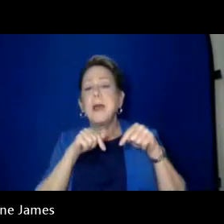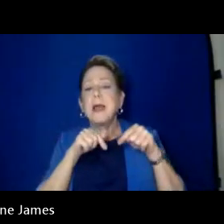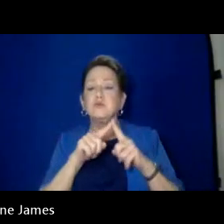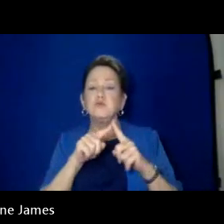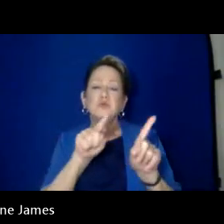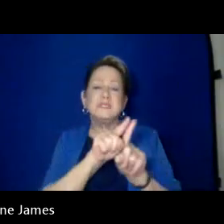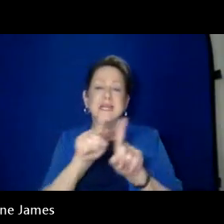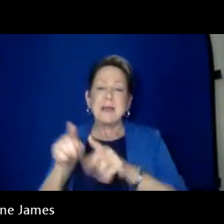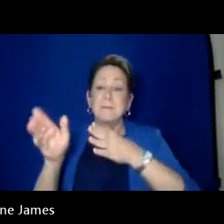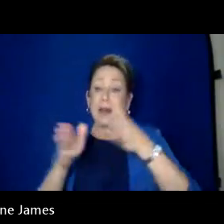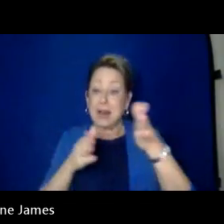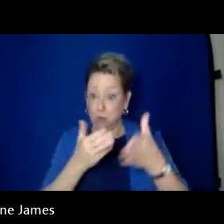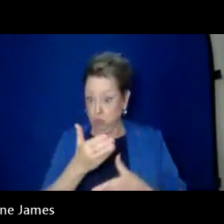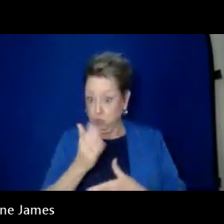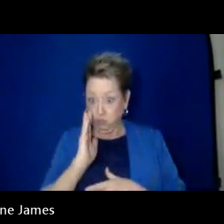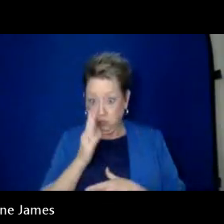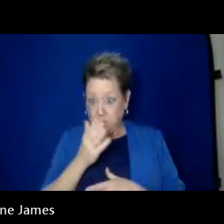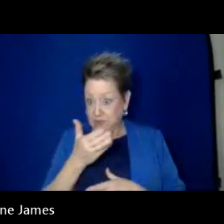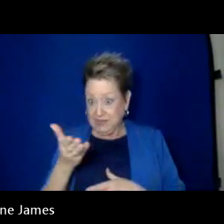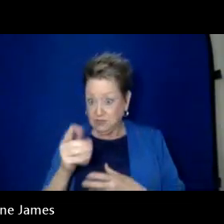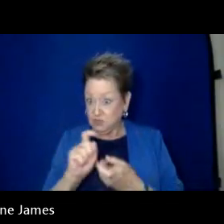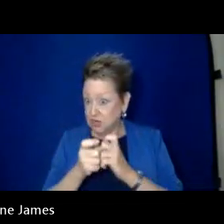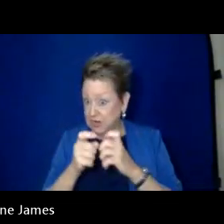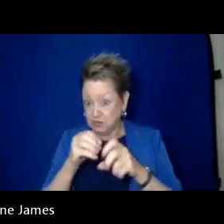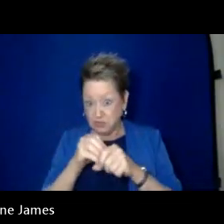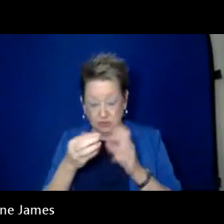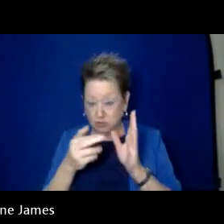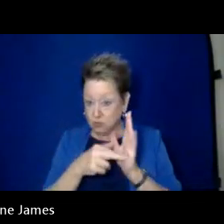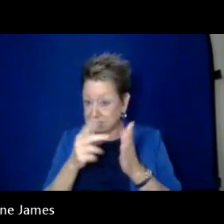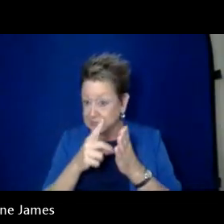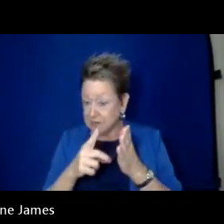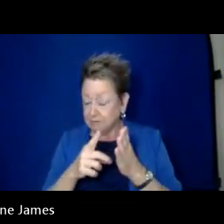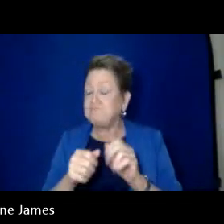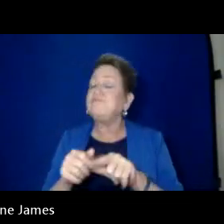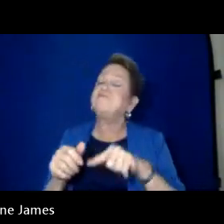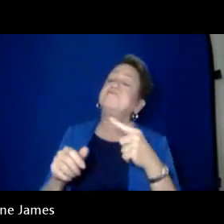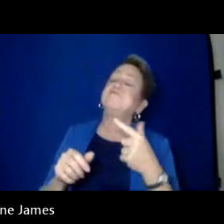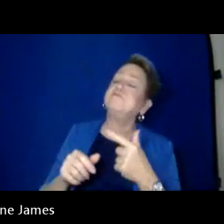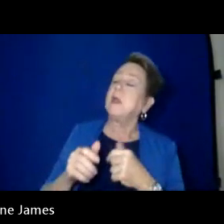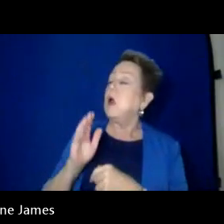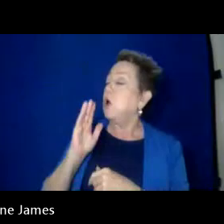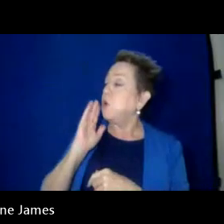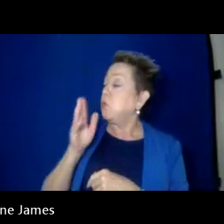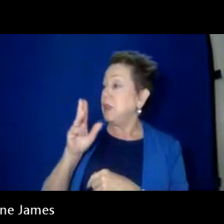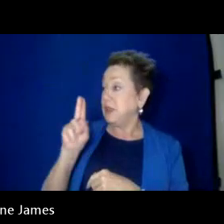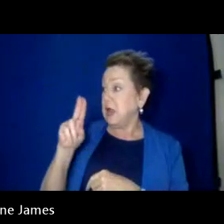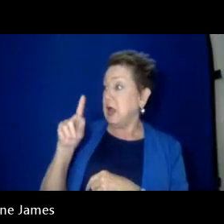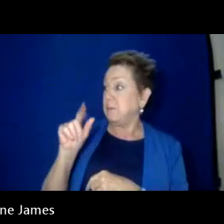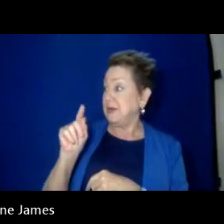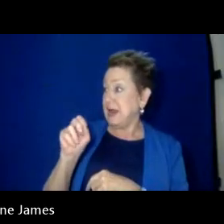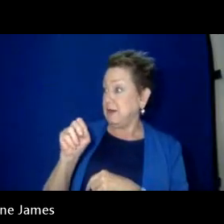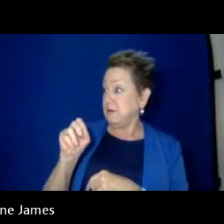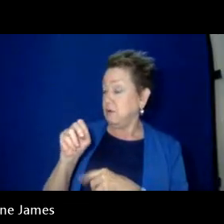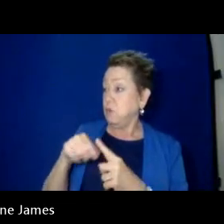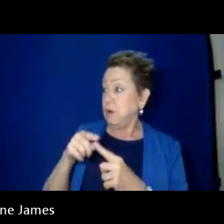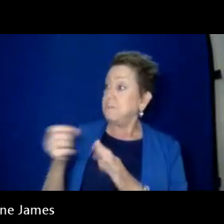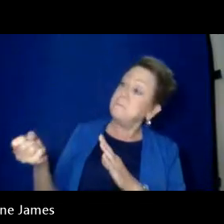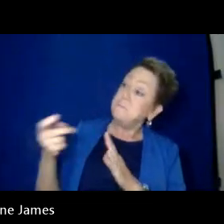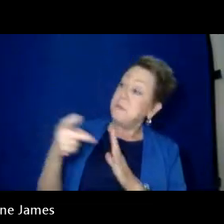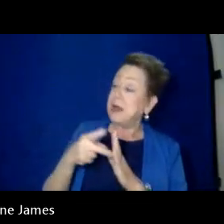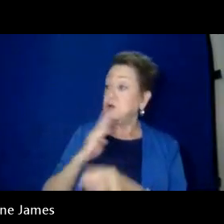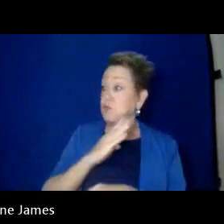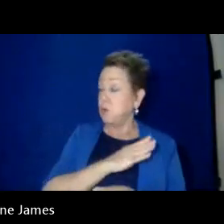plan, or will things change within the redesign? So it will be updated, given that when we bring it back to the board,